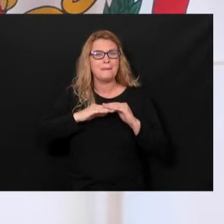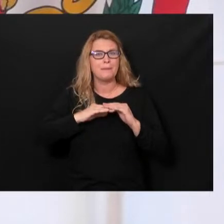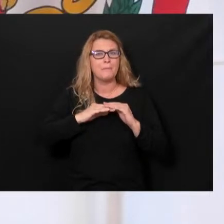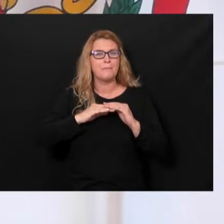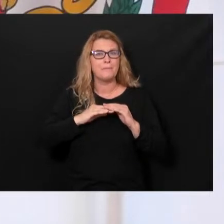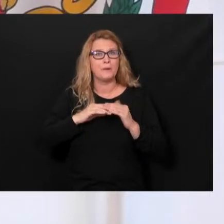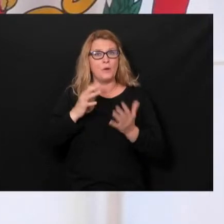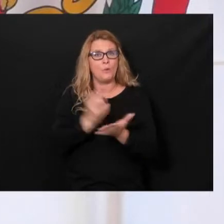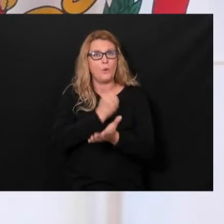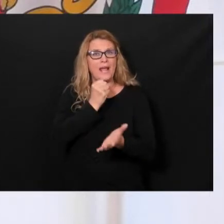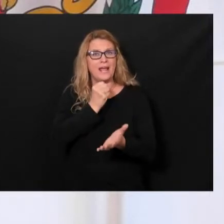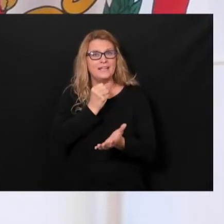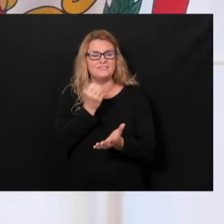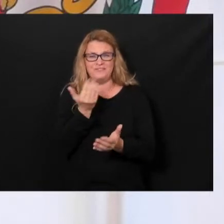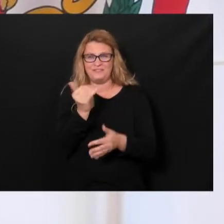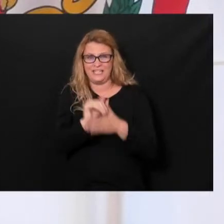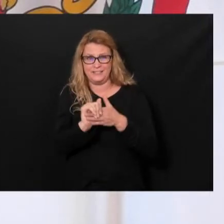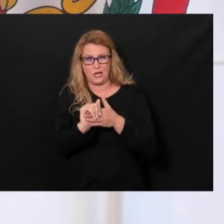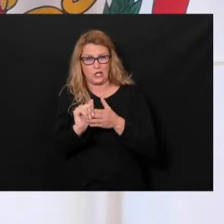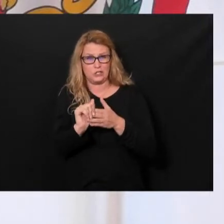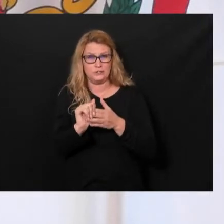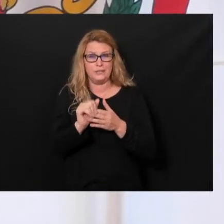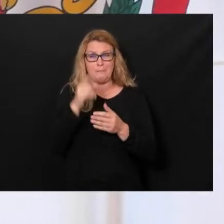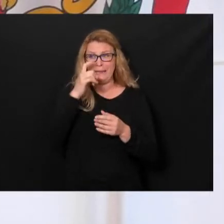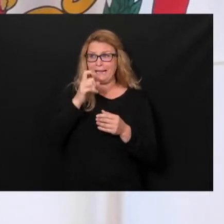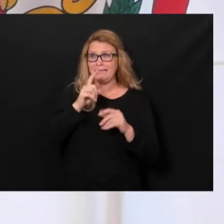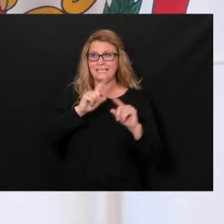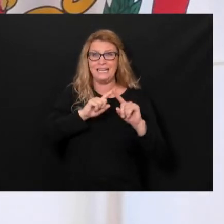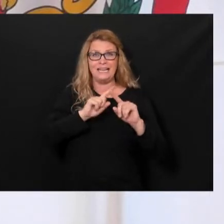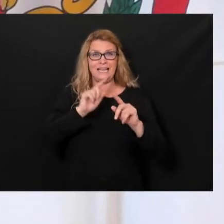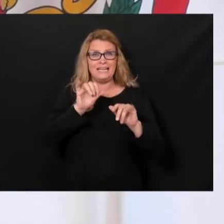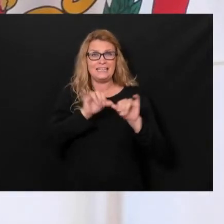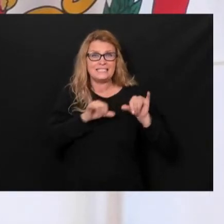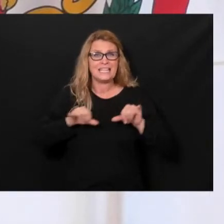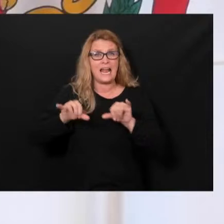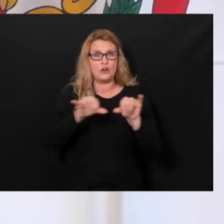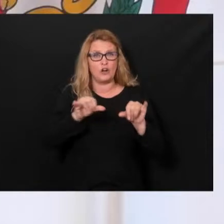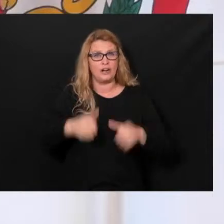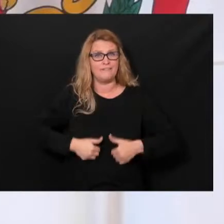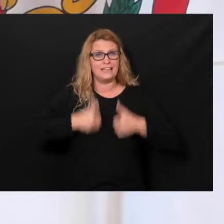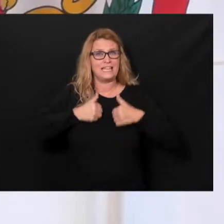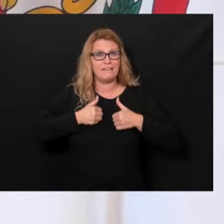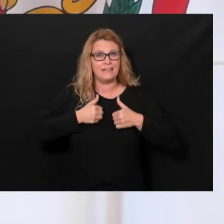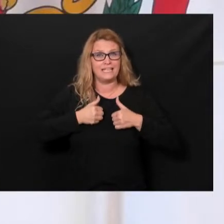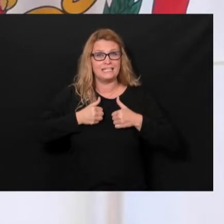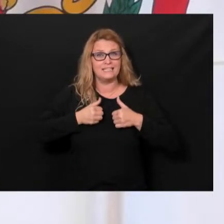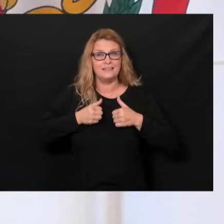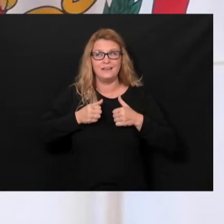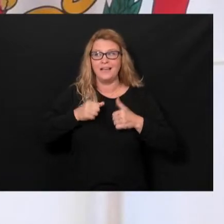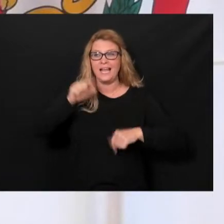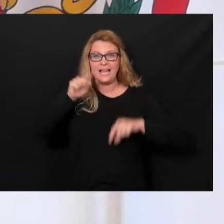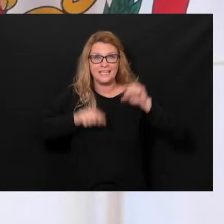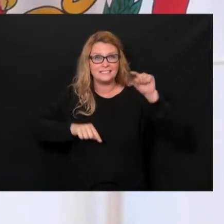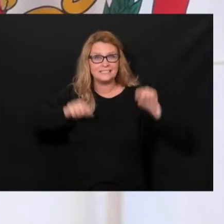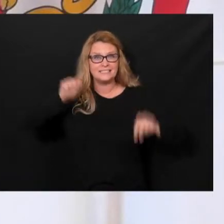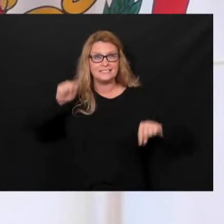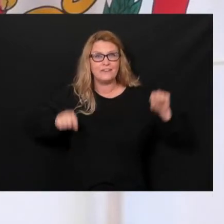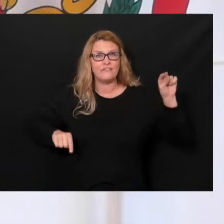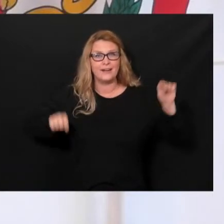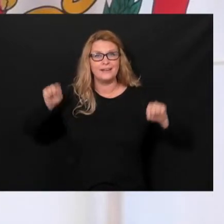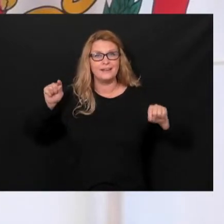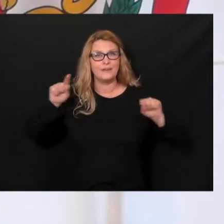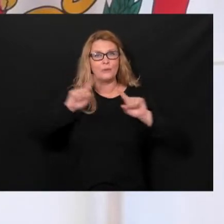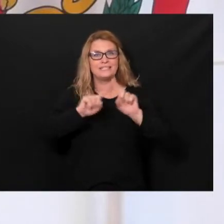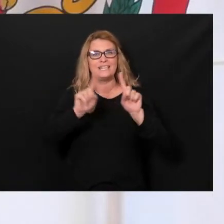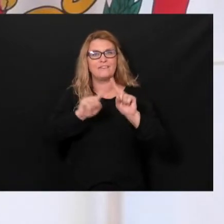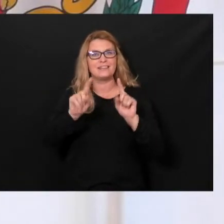the standard of living and all kinds of things in certain states are so significantly less than they would